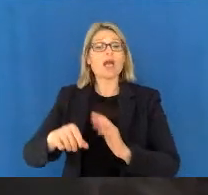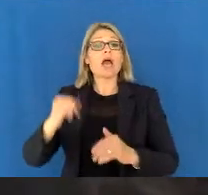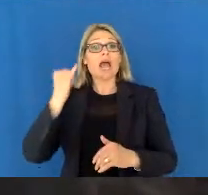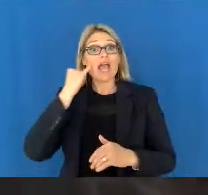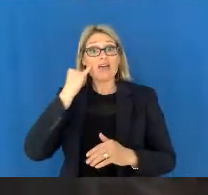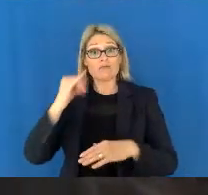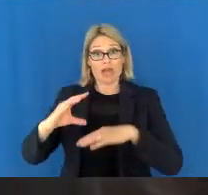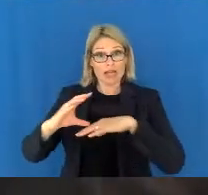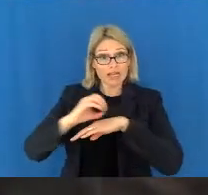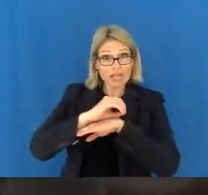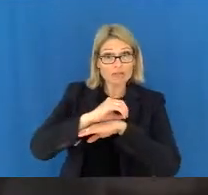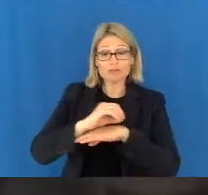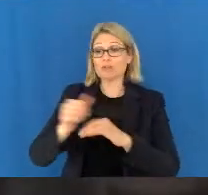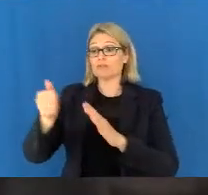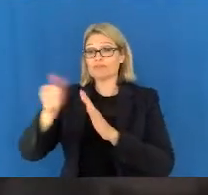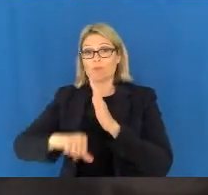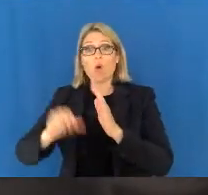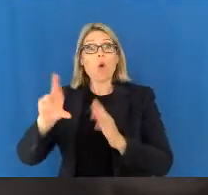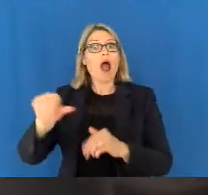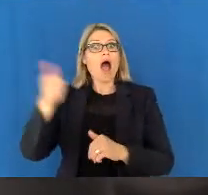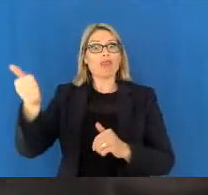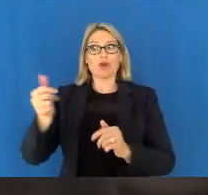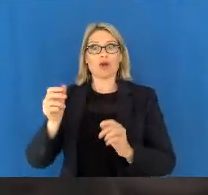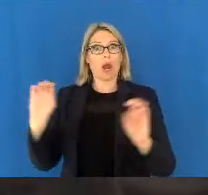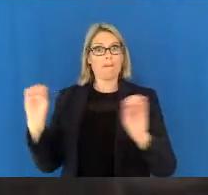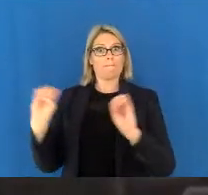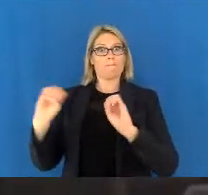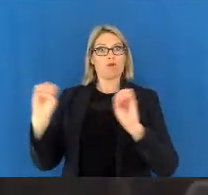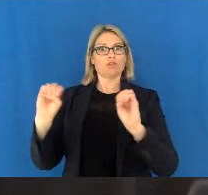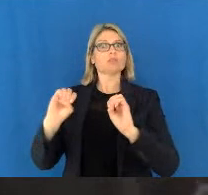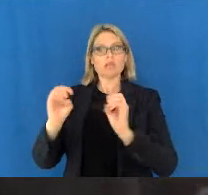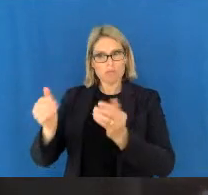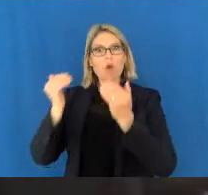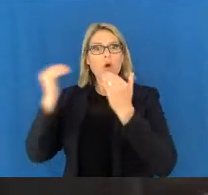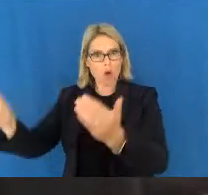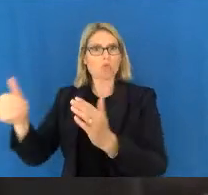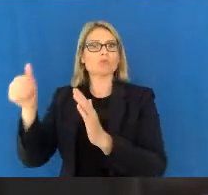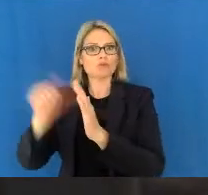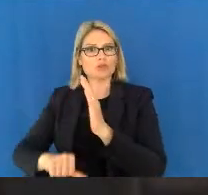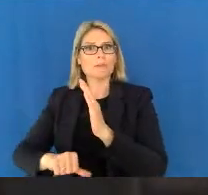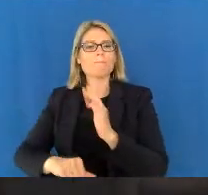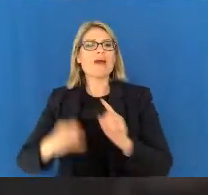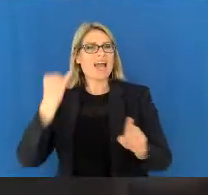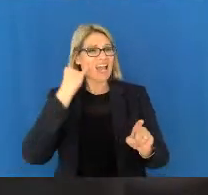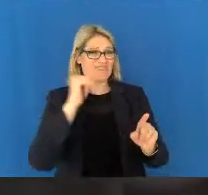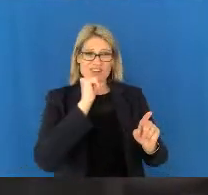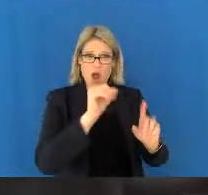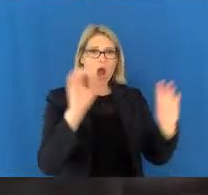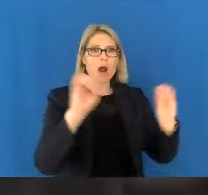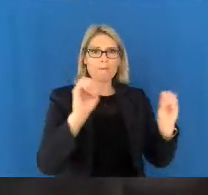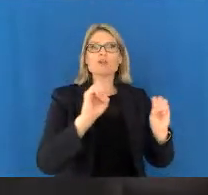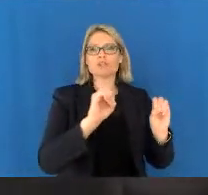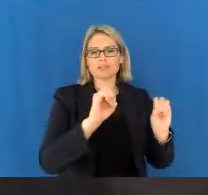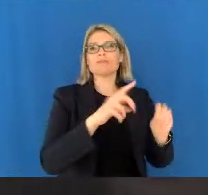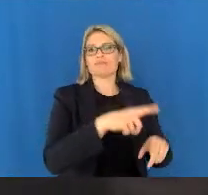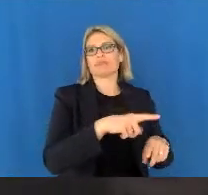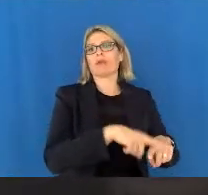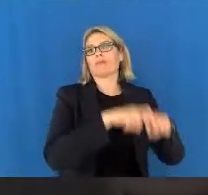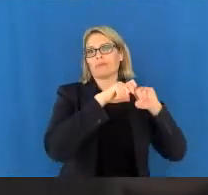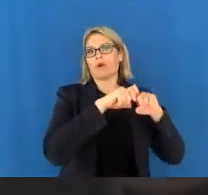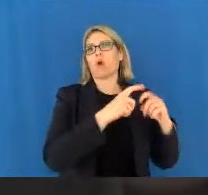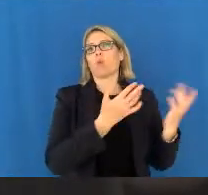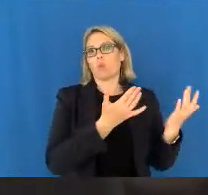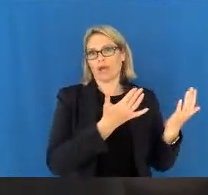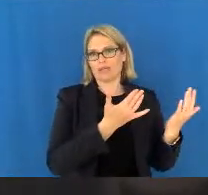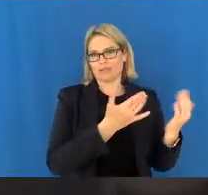cancer or any other urgent type of surgery, it goes ahead. And we know that there are people who are waiting